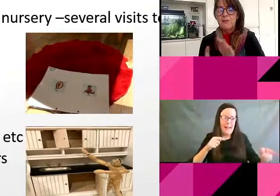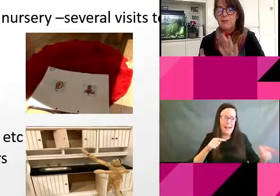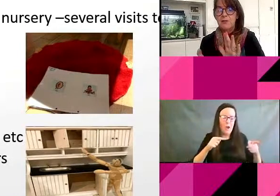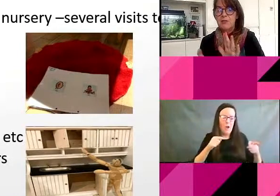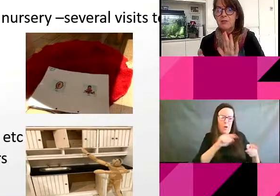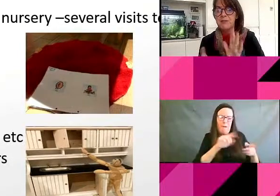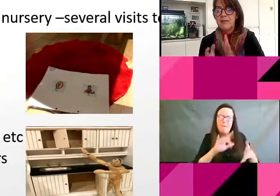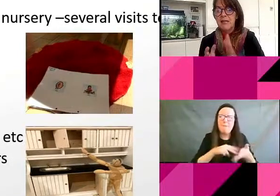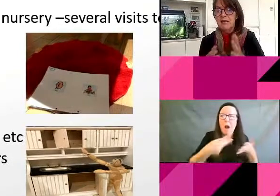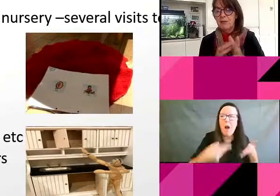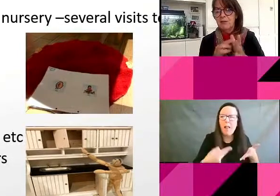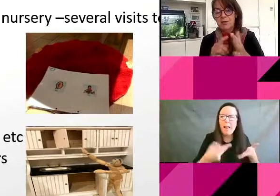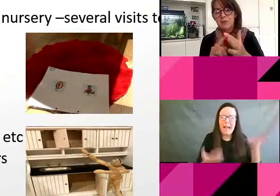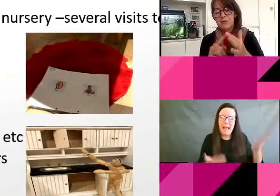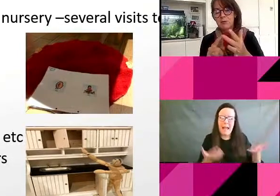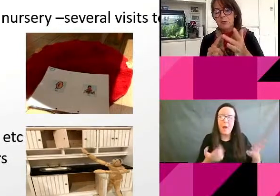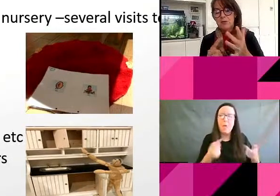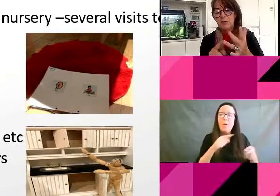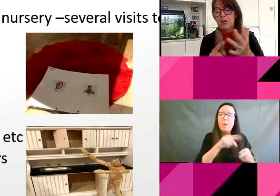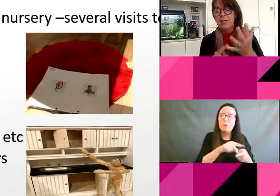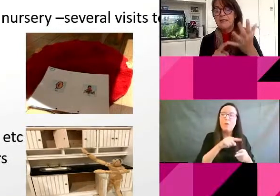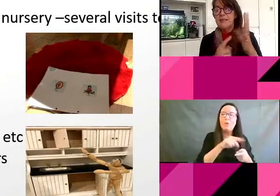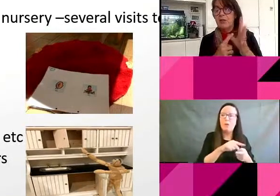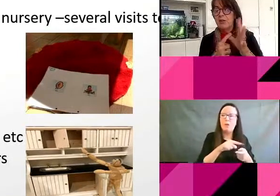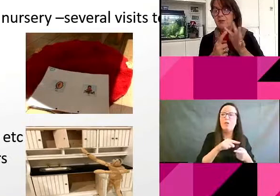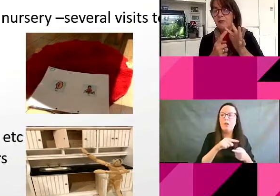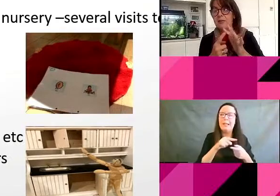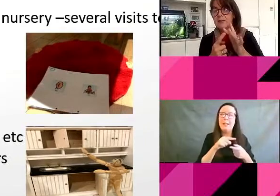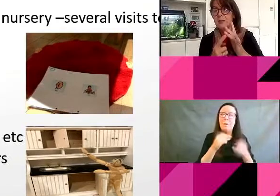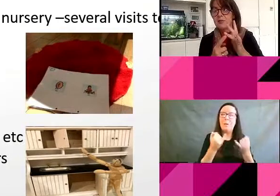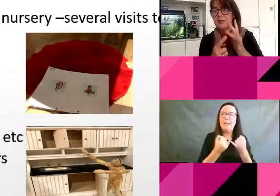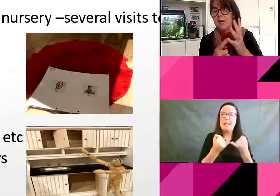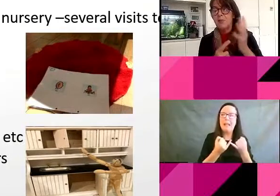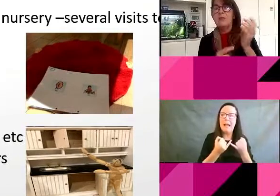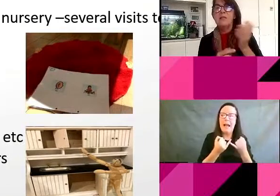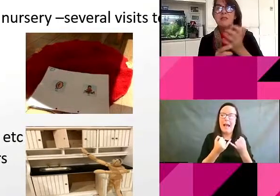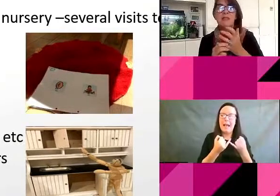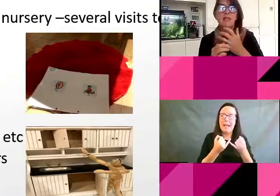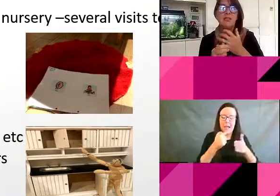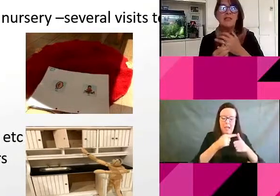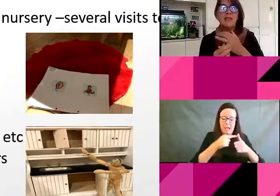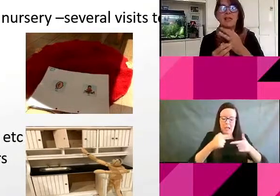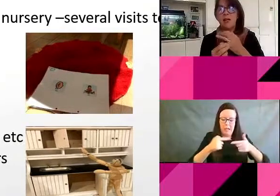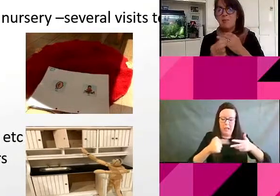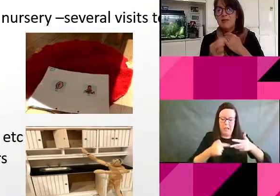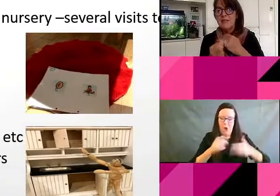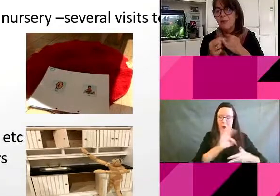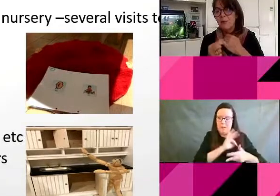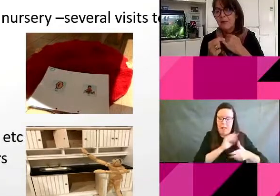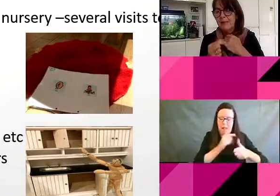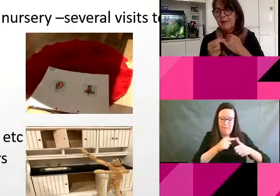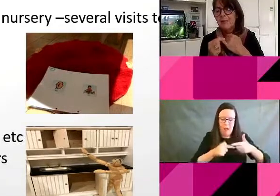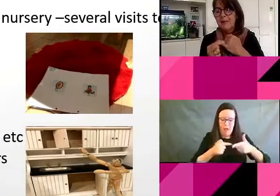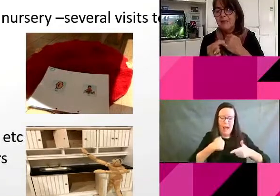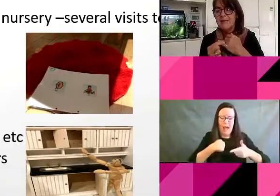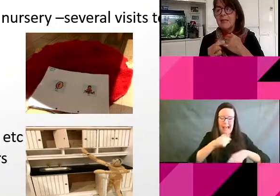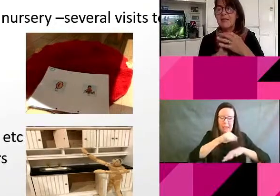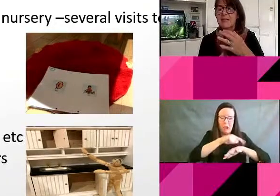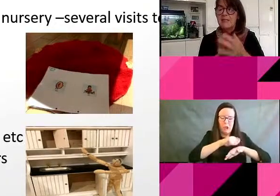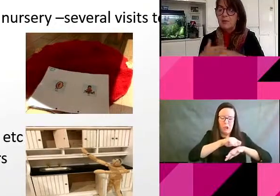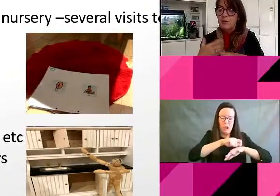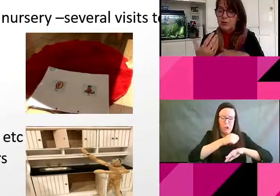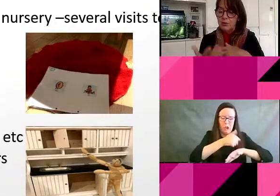In the interview, she was saying she was almost rehearsing on her fingers what had happened. And then she said, I cut myself on the metal